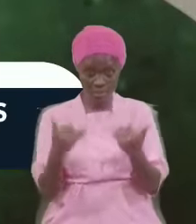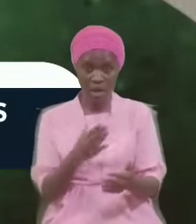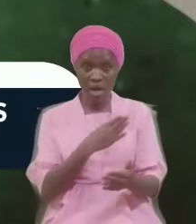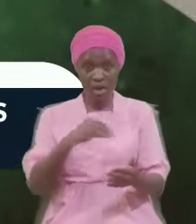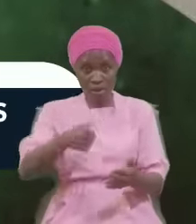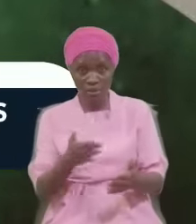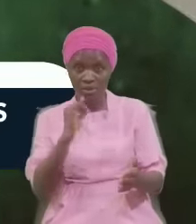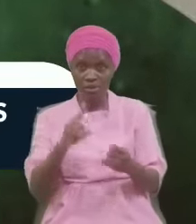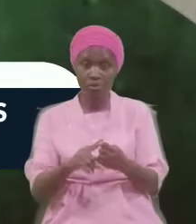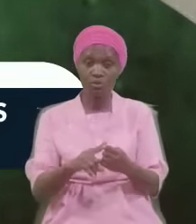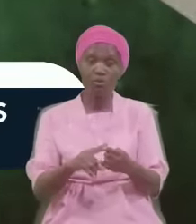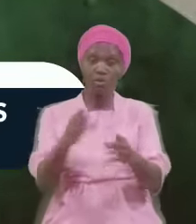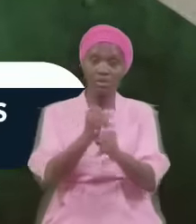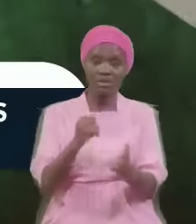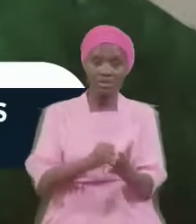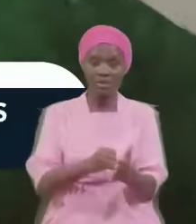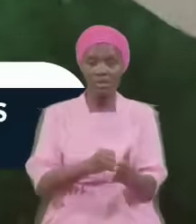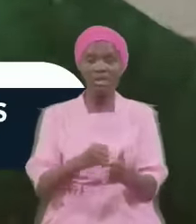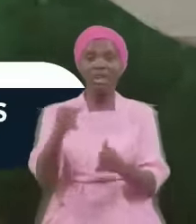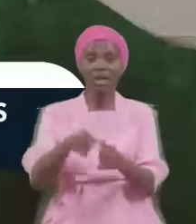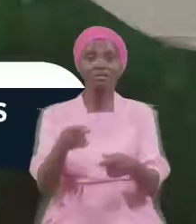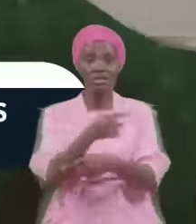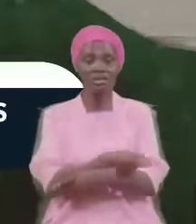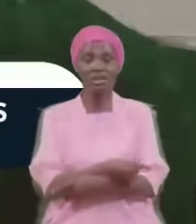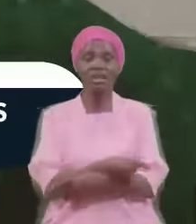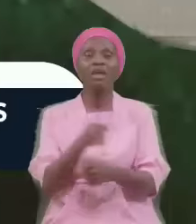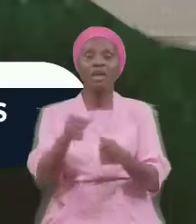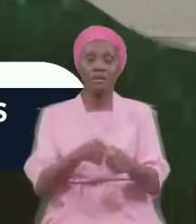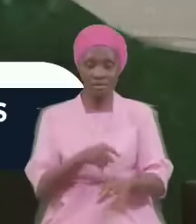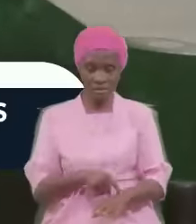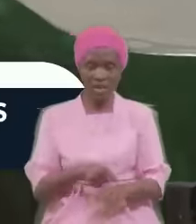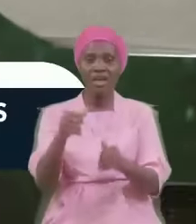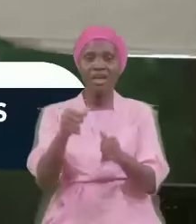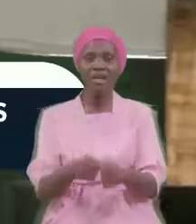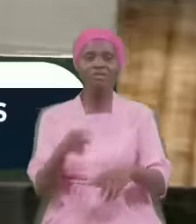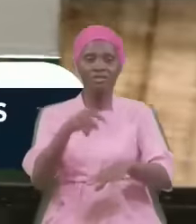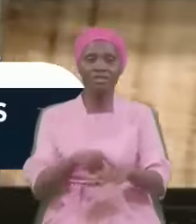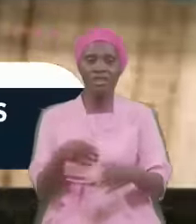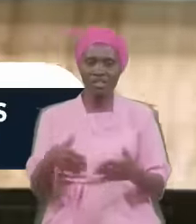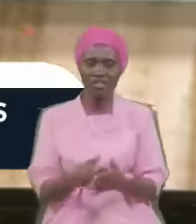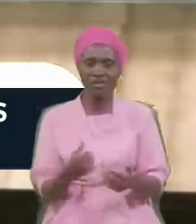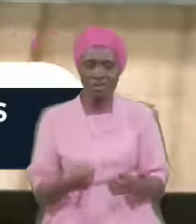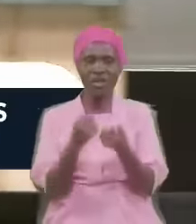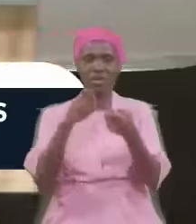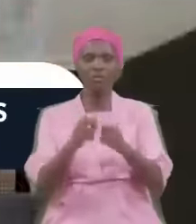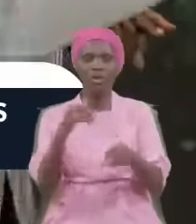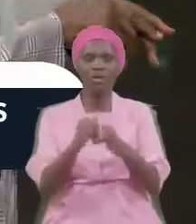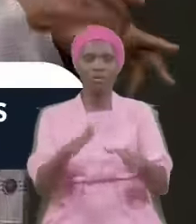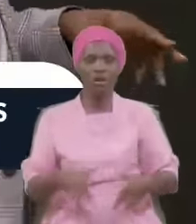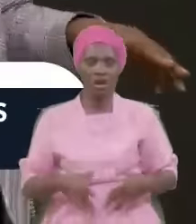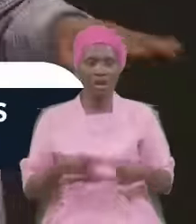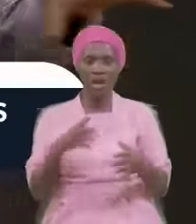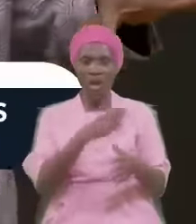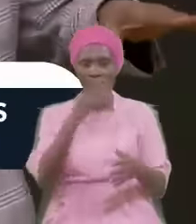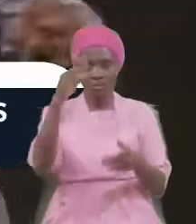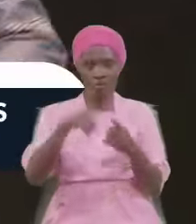every day, every time. Every time there's a need or challenge in your life, that you know how to link up with God